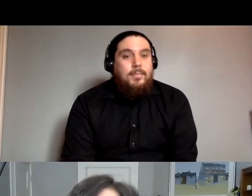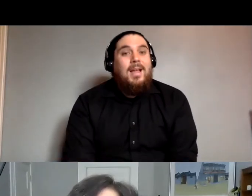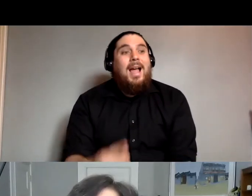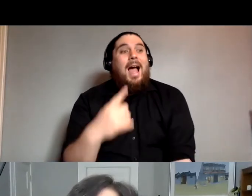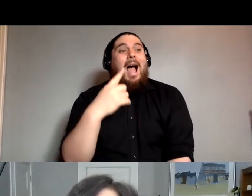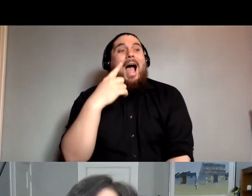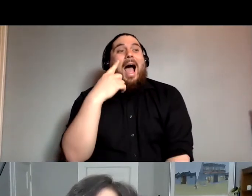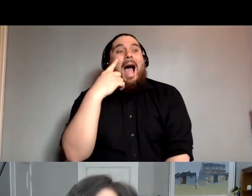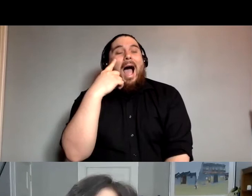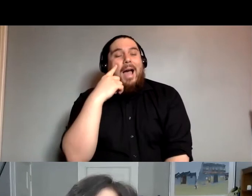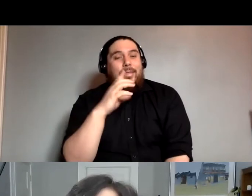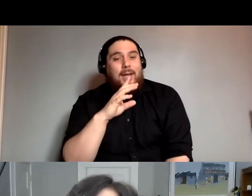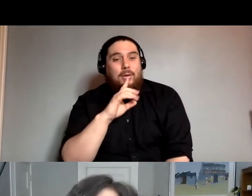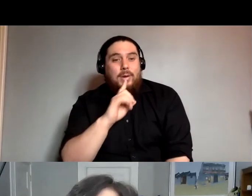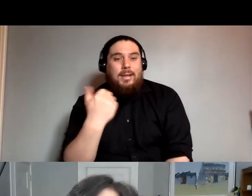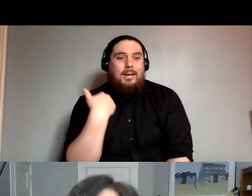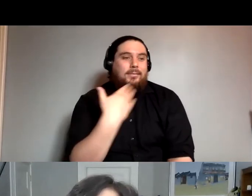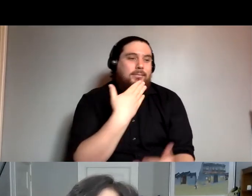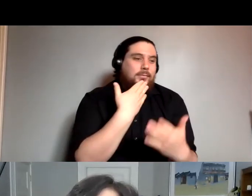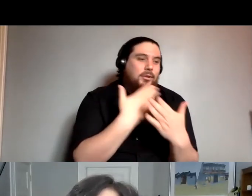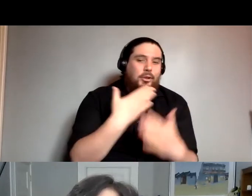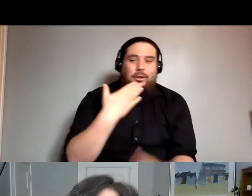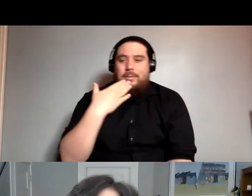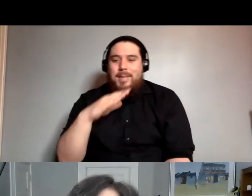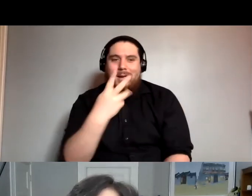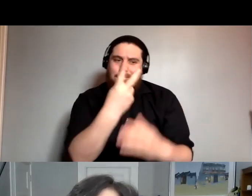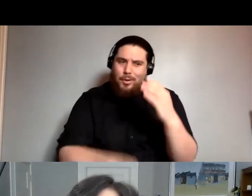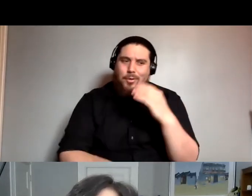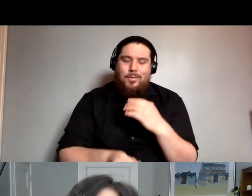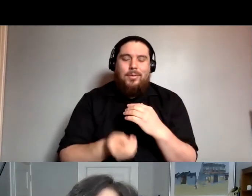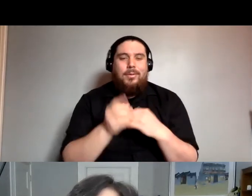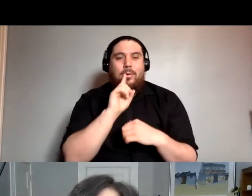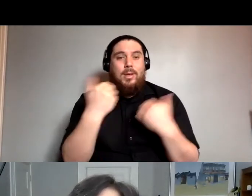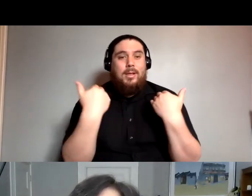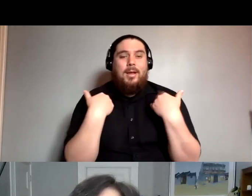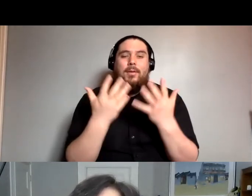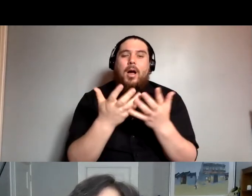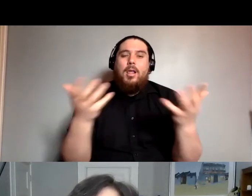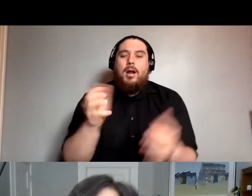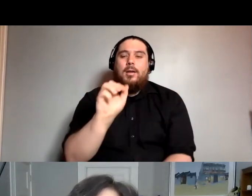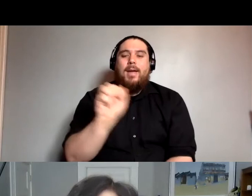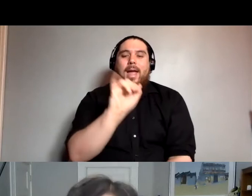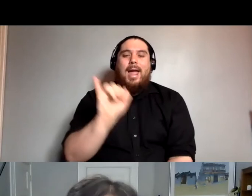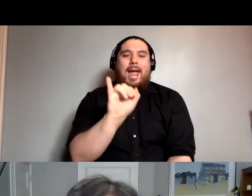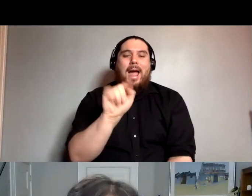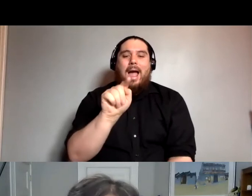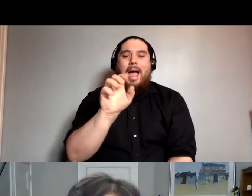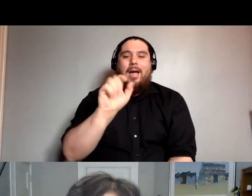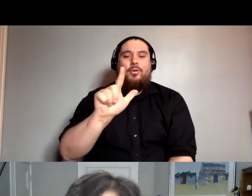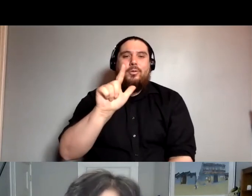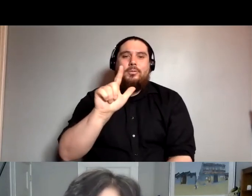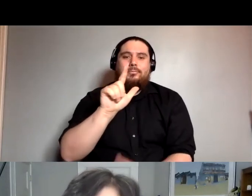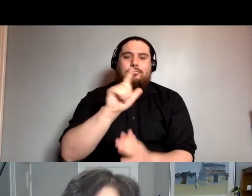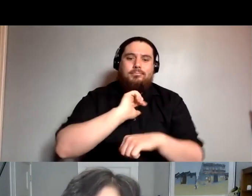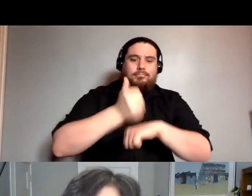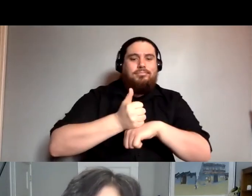here, because there have been a lot of AI tools that have been designed to speed up the hiring process that